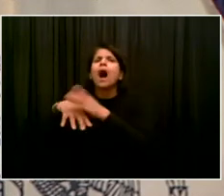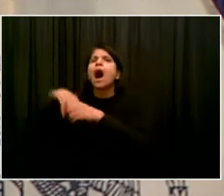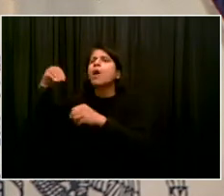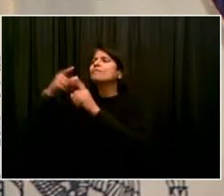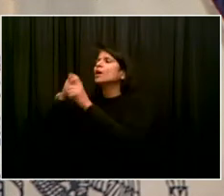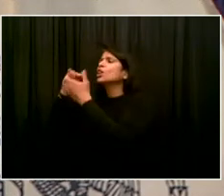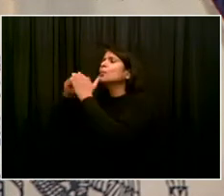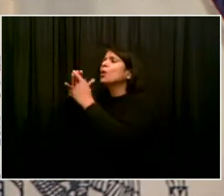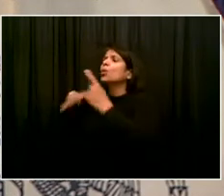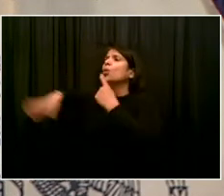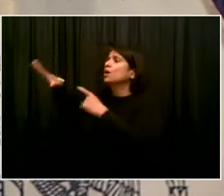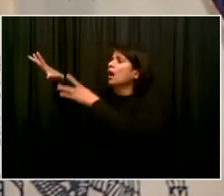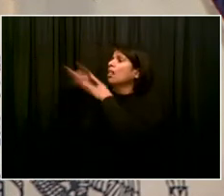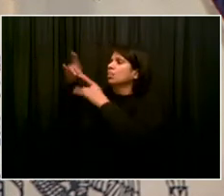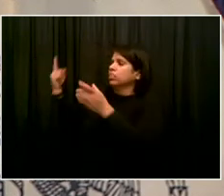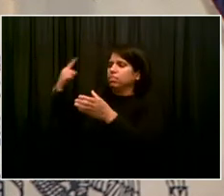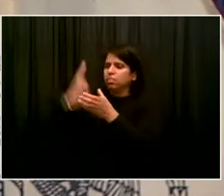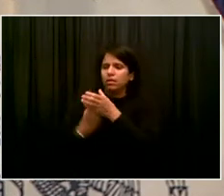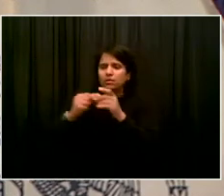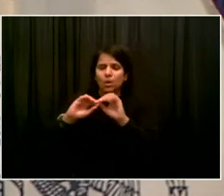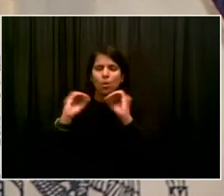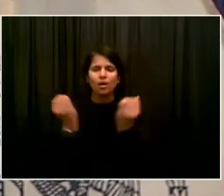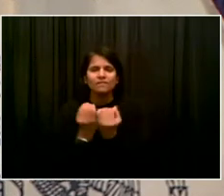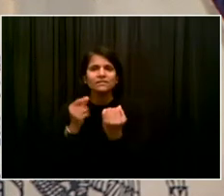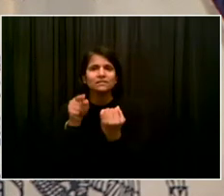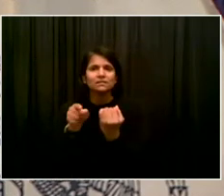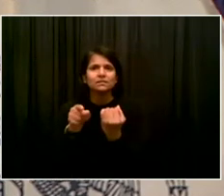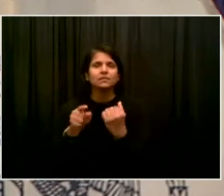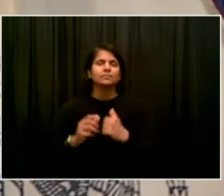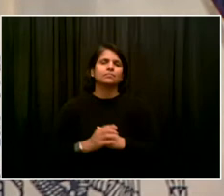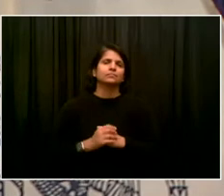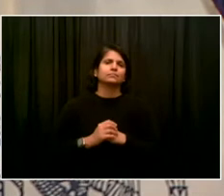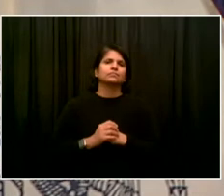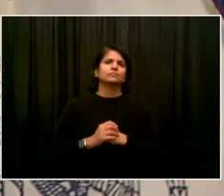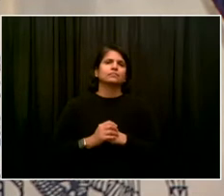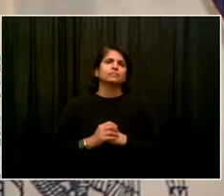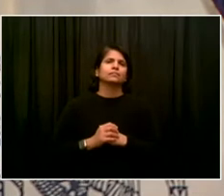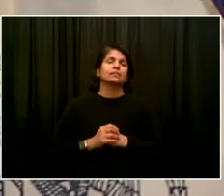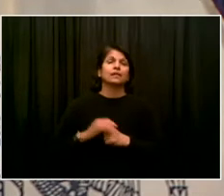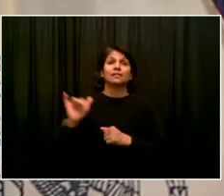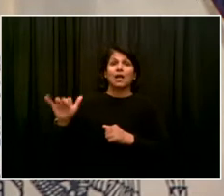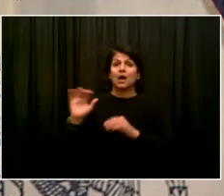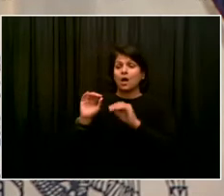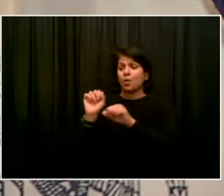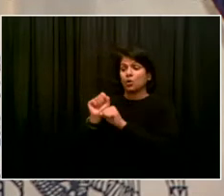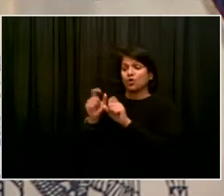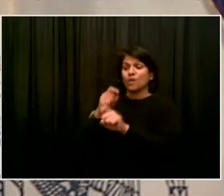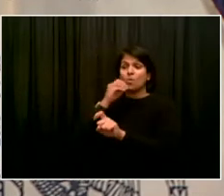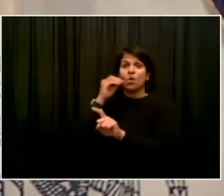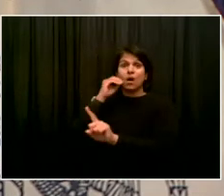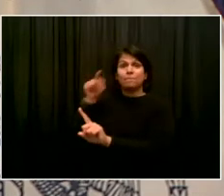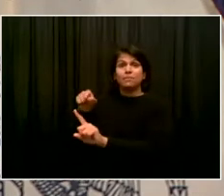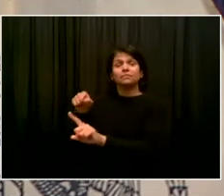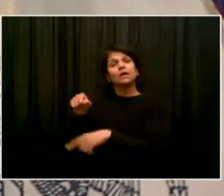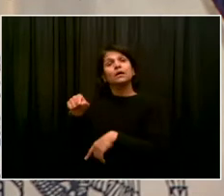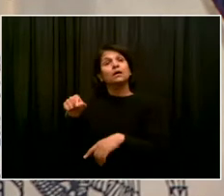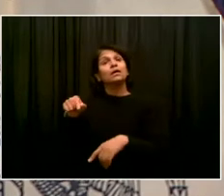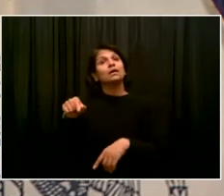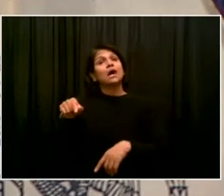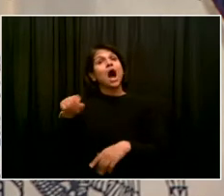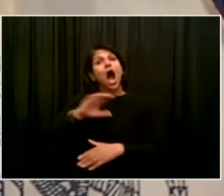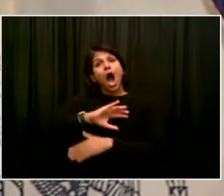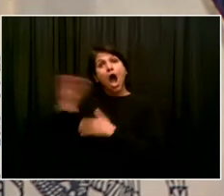different discussion when you're talking about a workforce that's 94% vaccinated, and different discussion when you're talking about